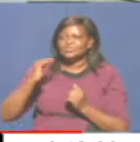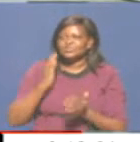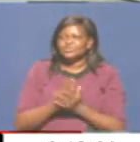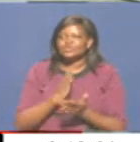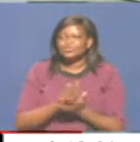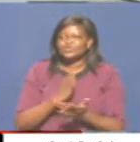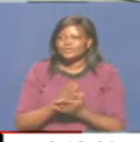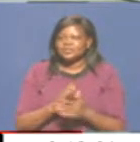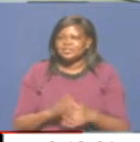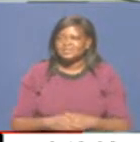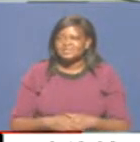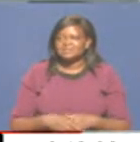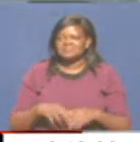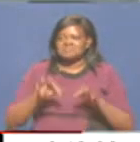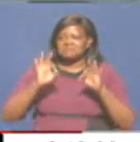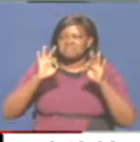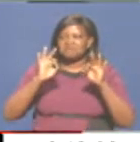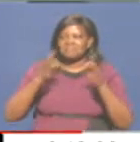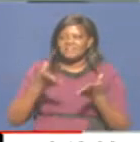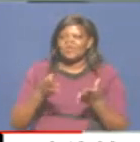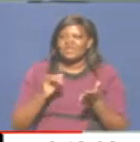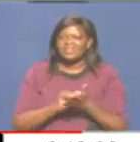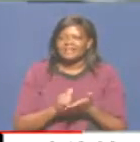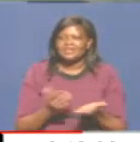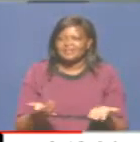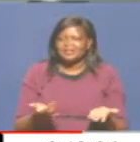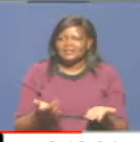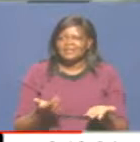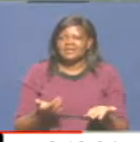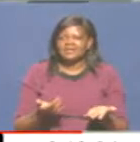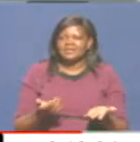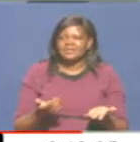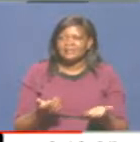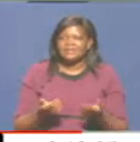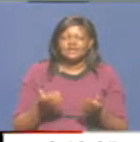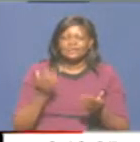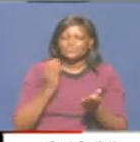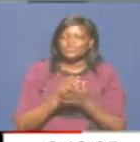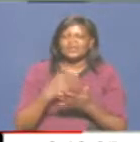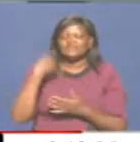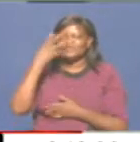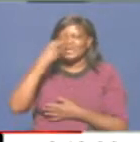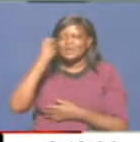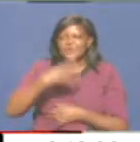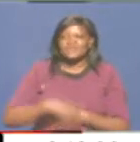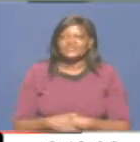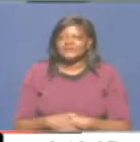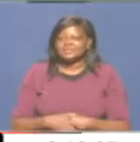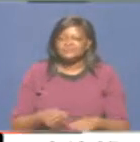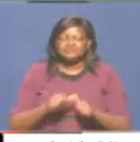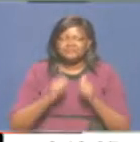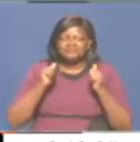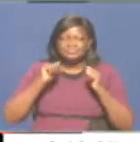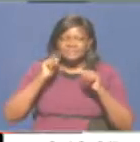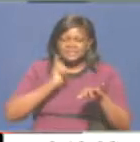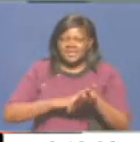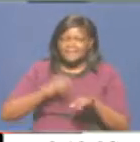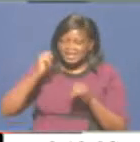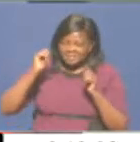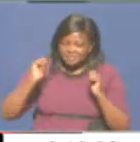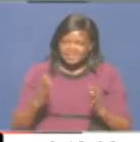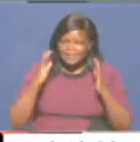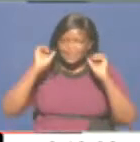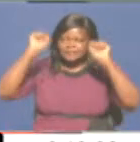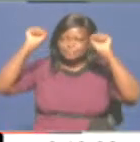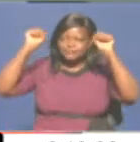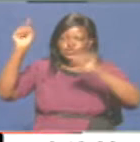country. And it looks good now that, you know, it's all pomp and color. Well, as Kenya celebrates the